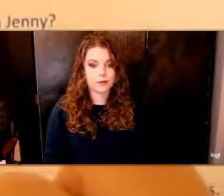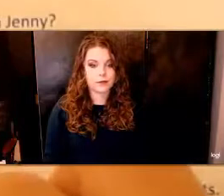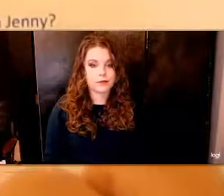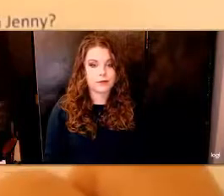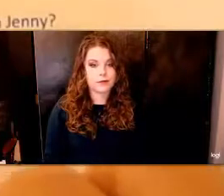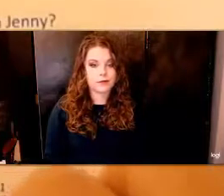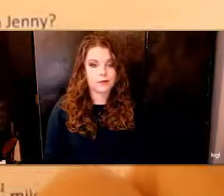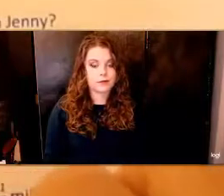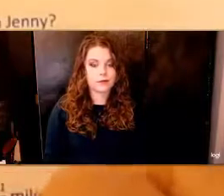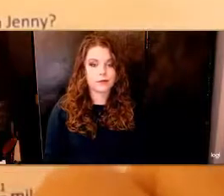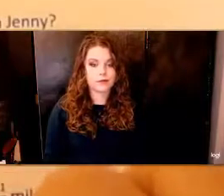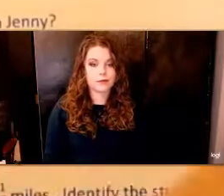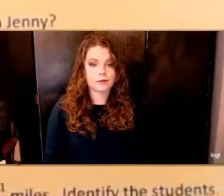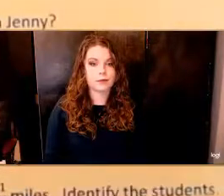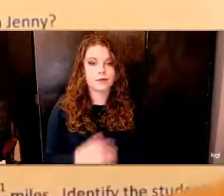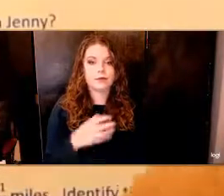and